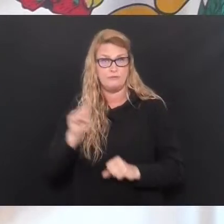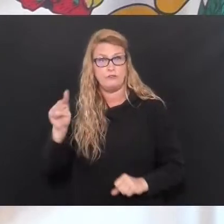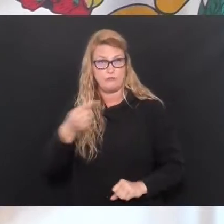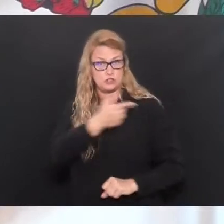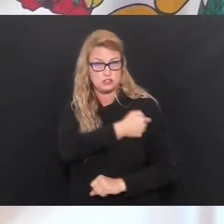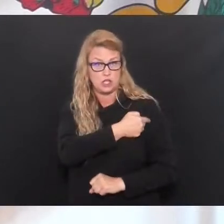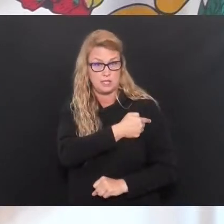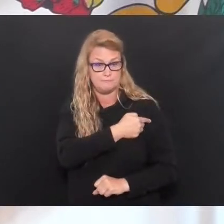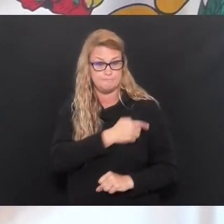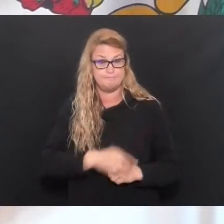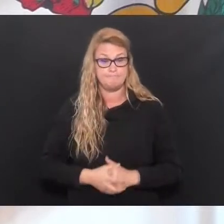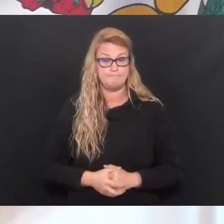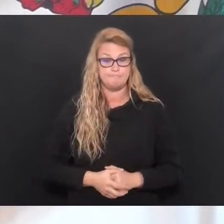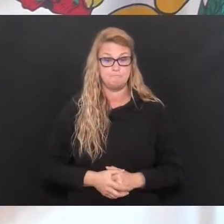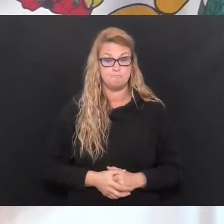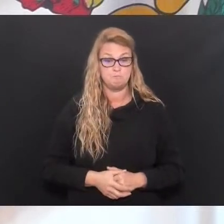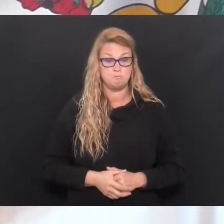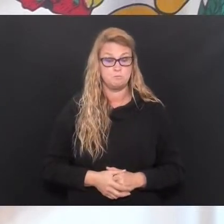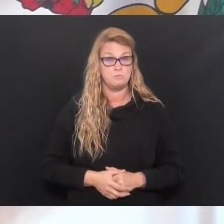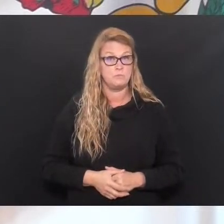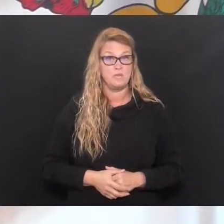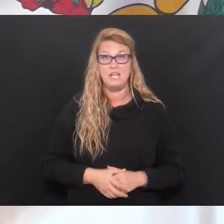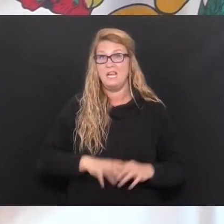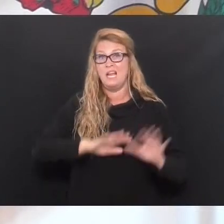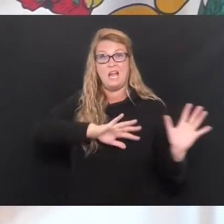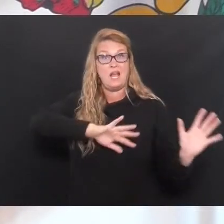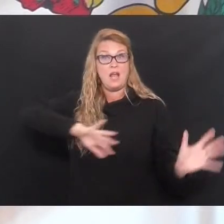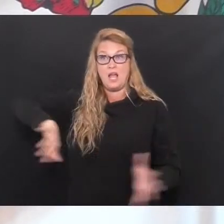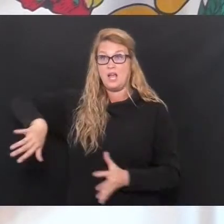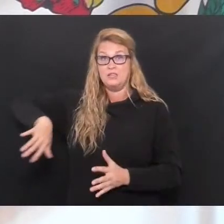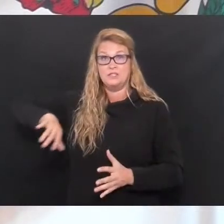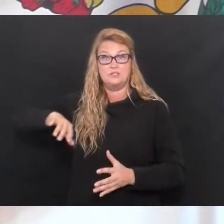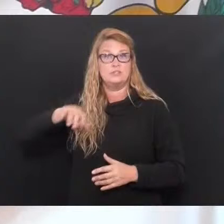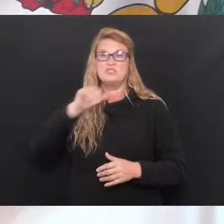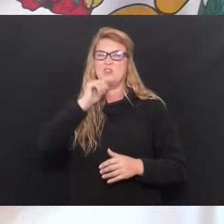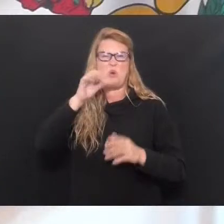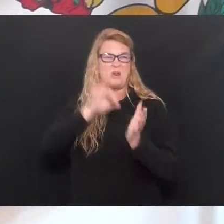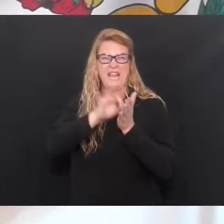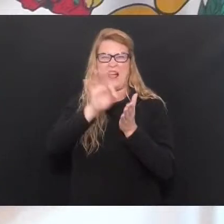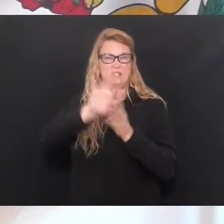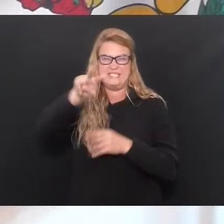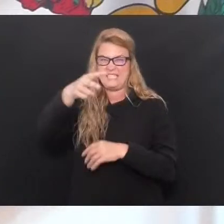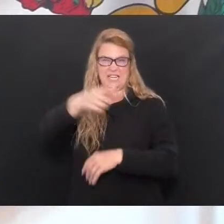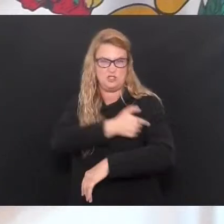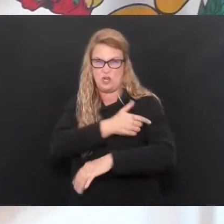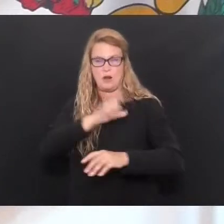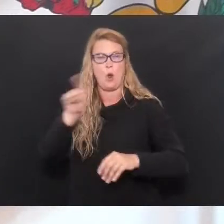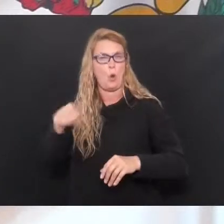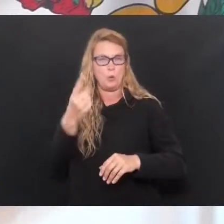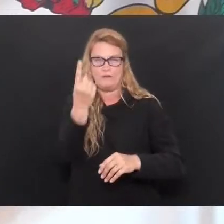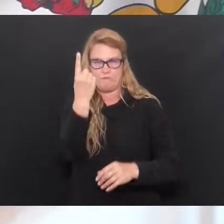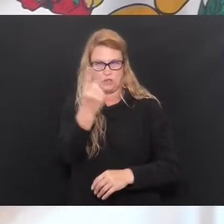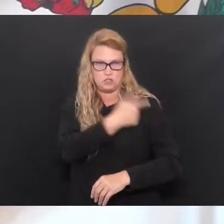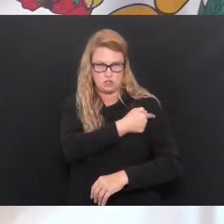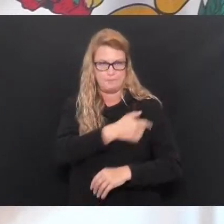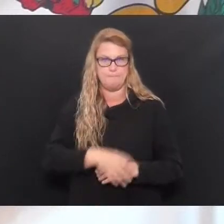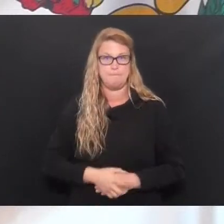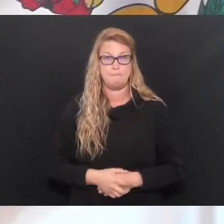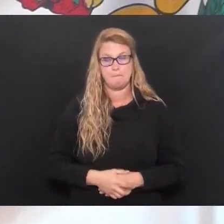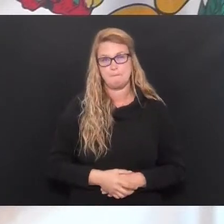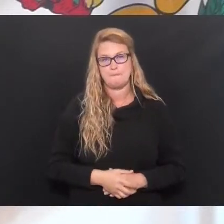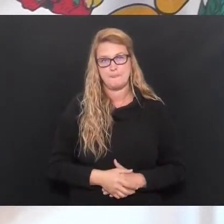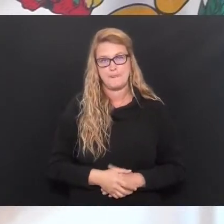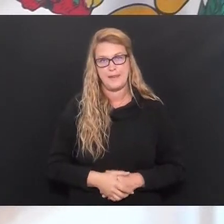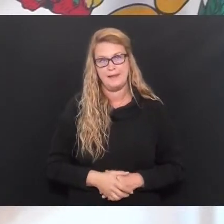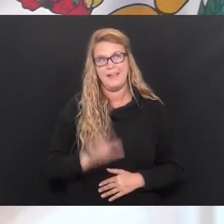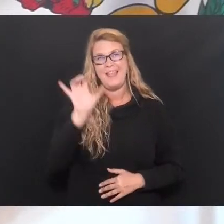round shot. Forget those that are getting the second shot for right now. Now, that's going to leave